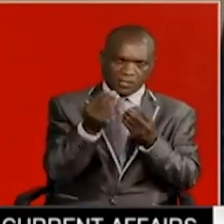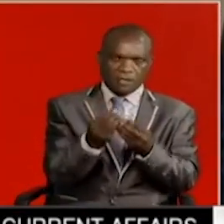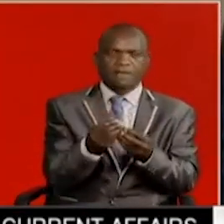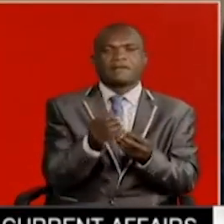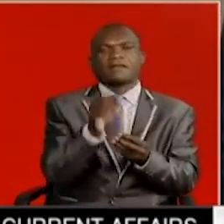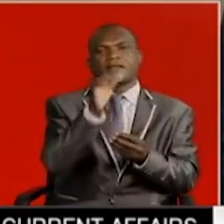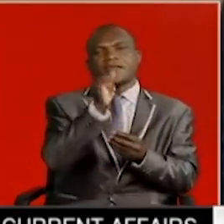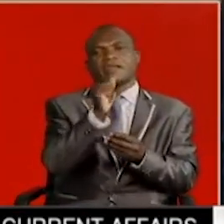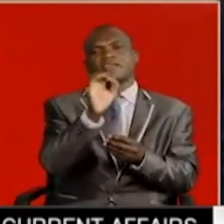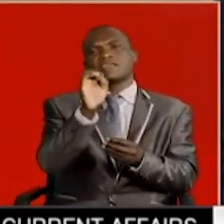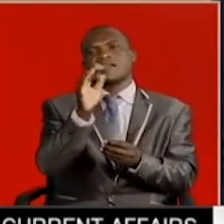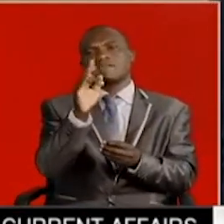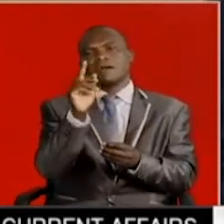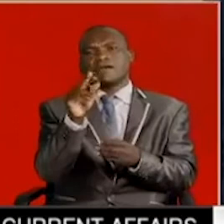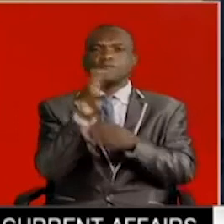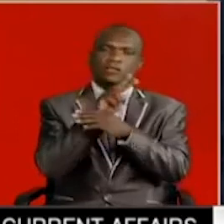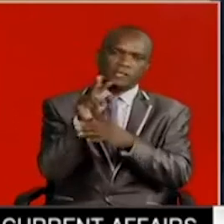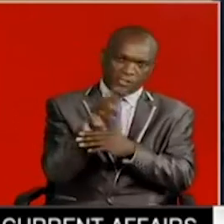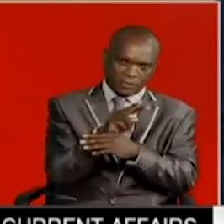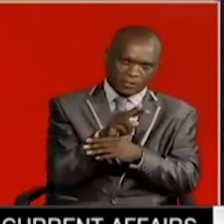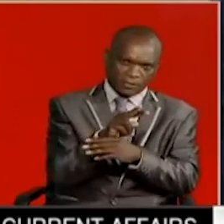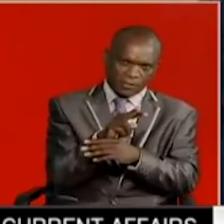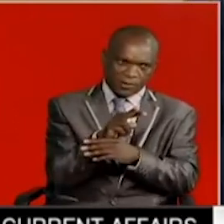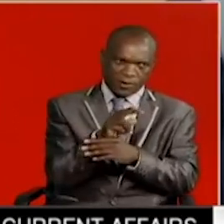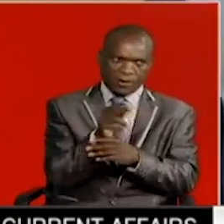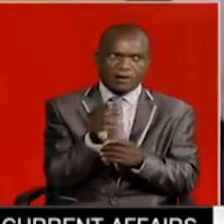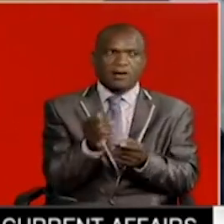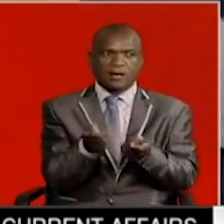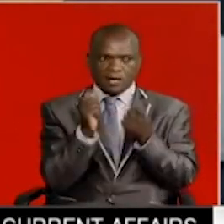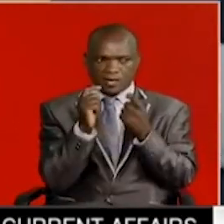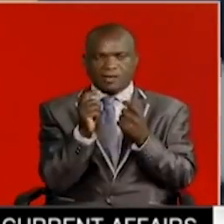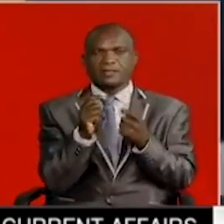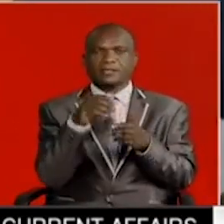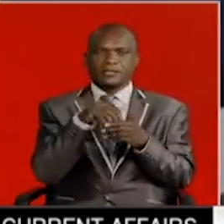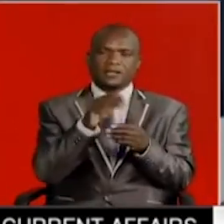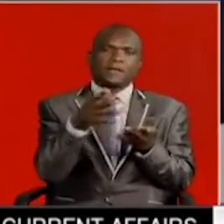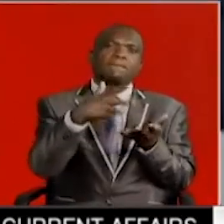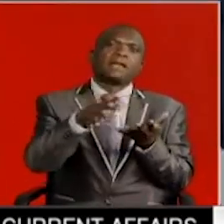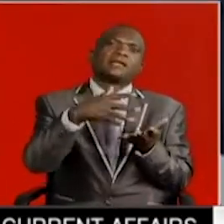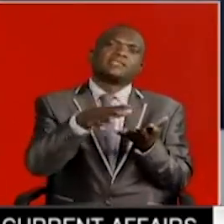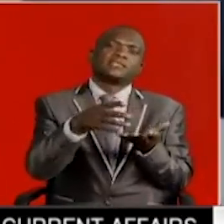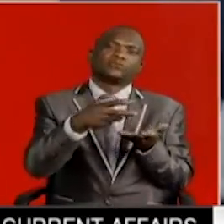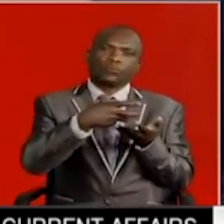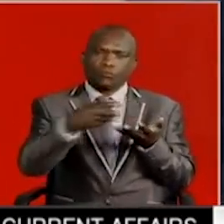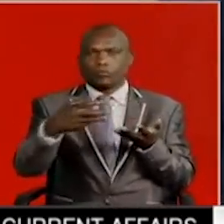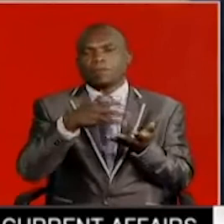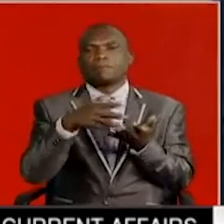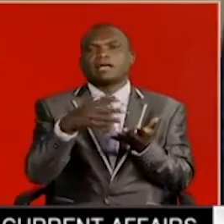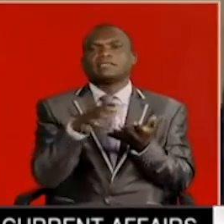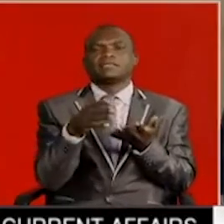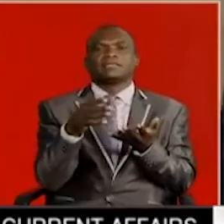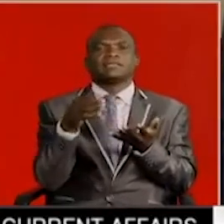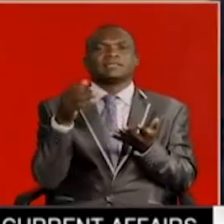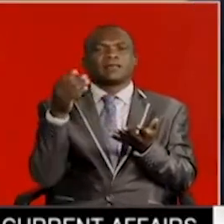AEFI monitoring. Seven, there will be blood collection to determine antibodies